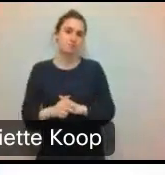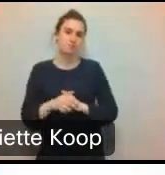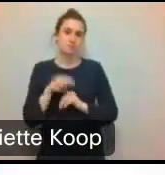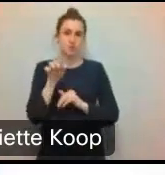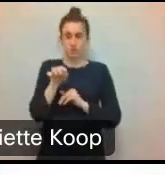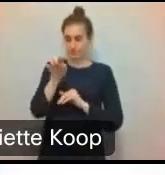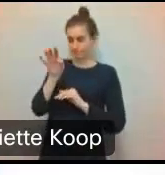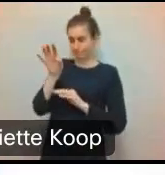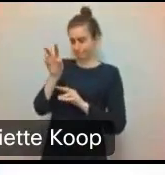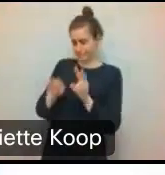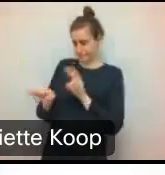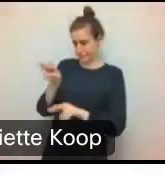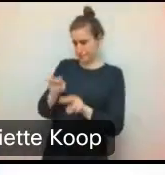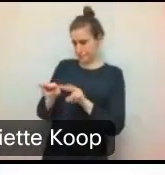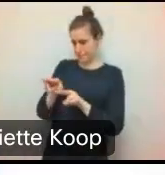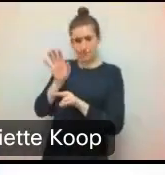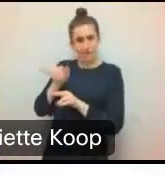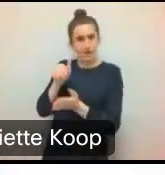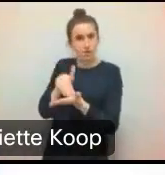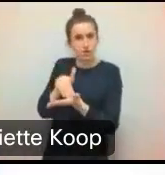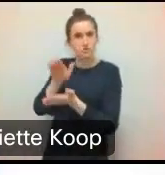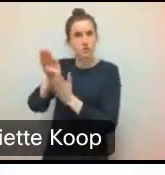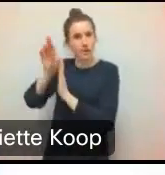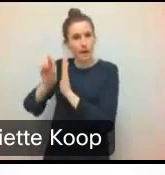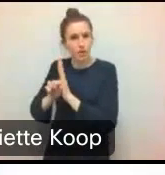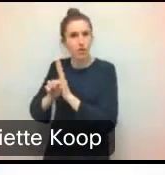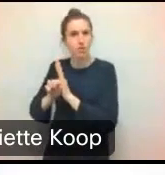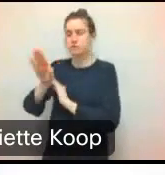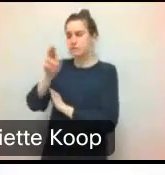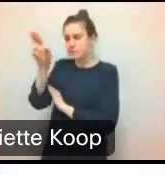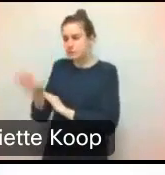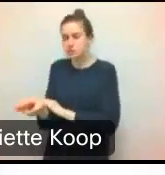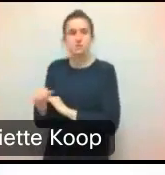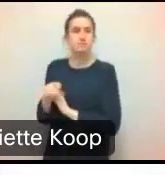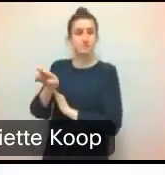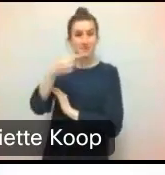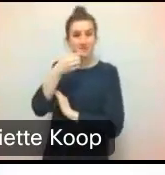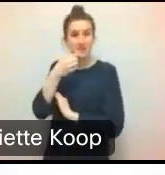this doctor practices from, what is their background, what are they saying, has what they